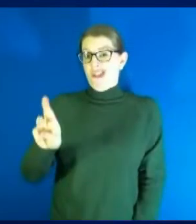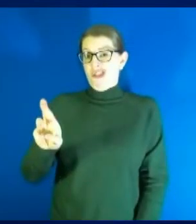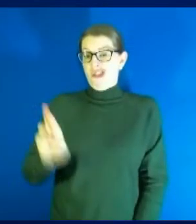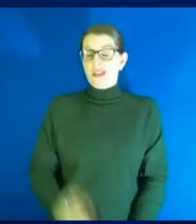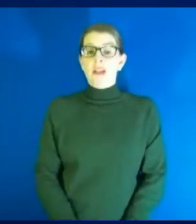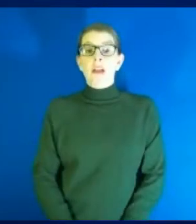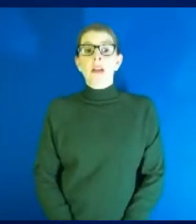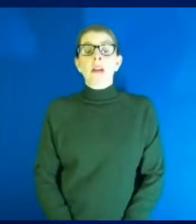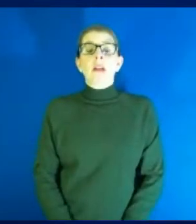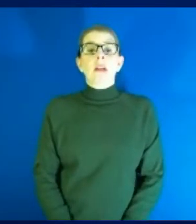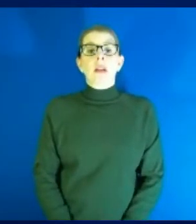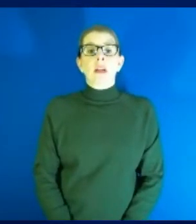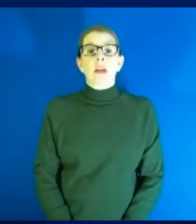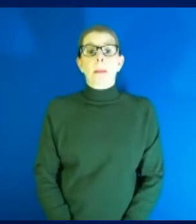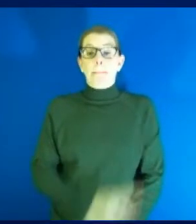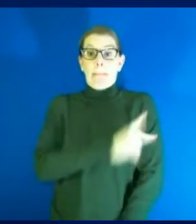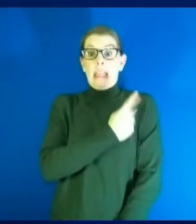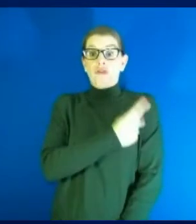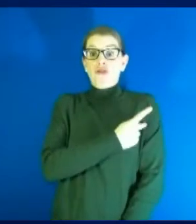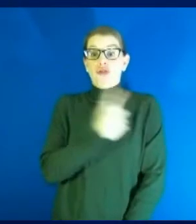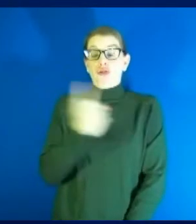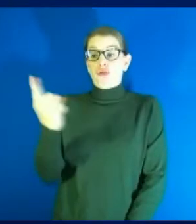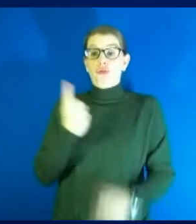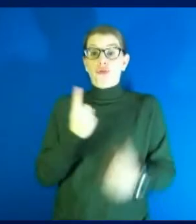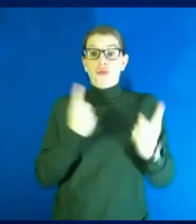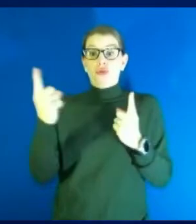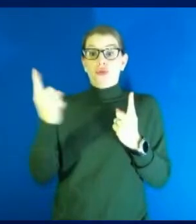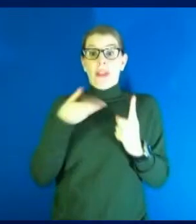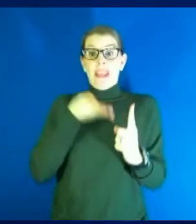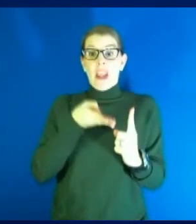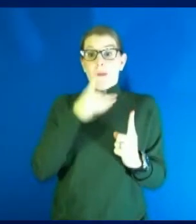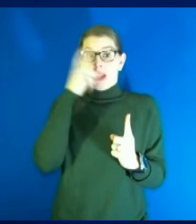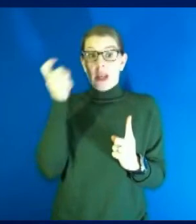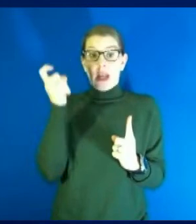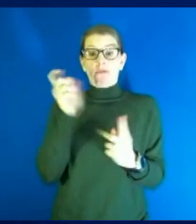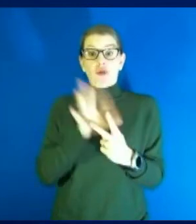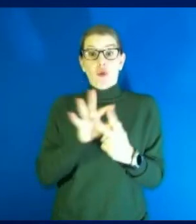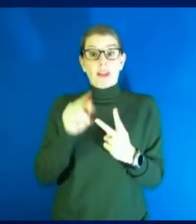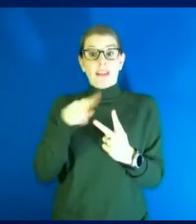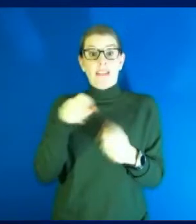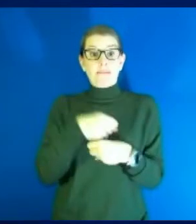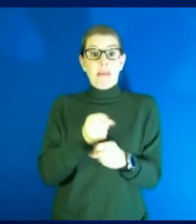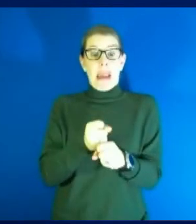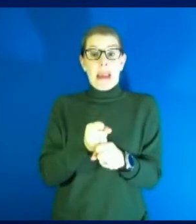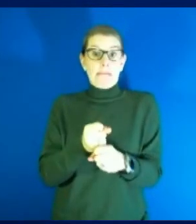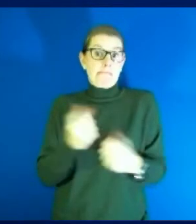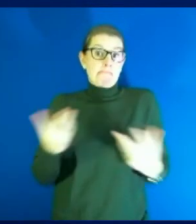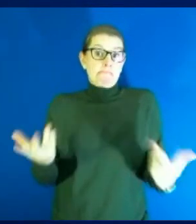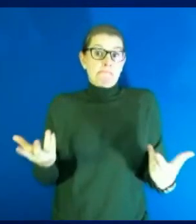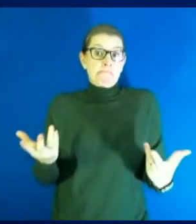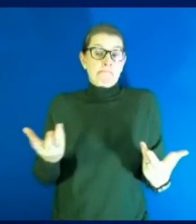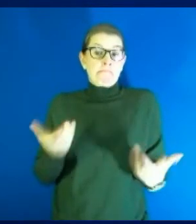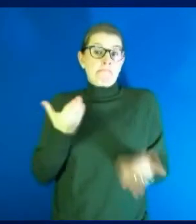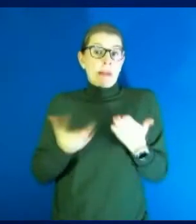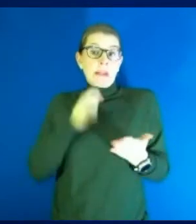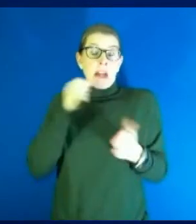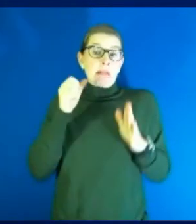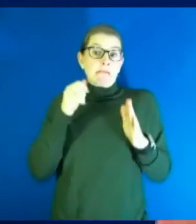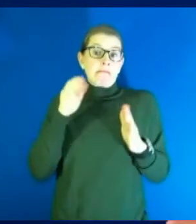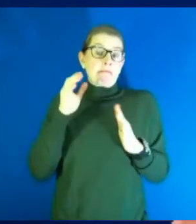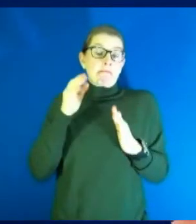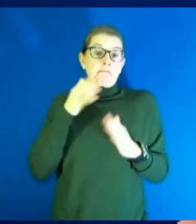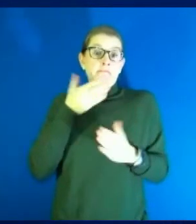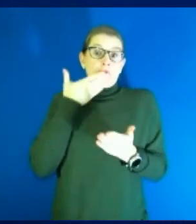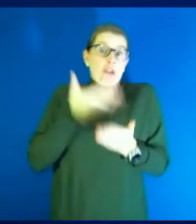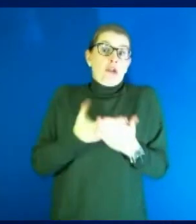see patients in the emergency department who are there because of choices that they've made that maybe were not the greatest choices, and we also see lots of patients